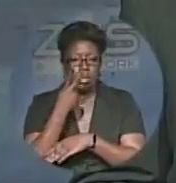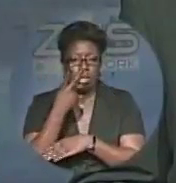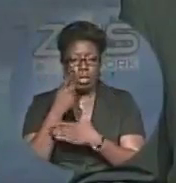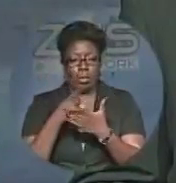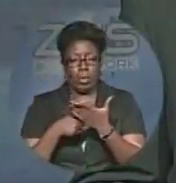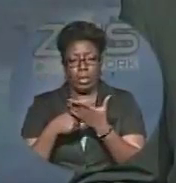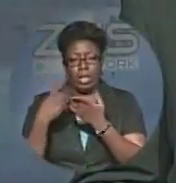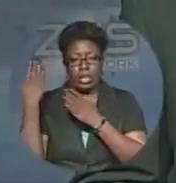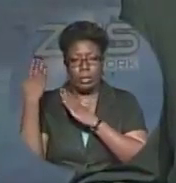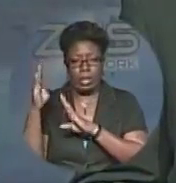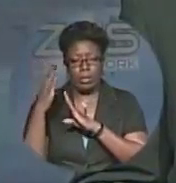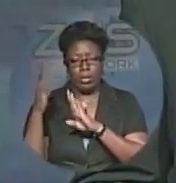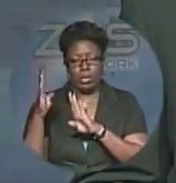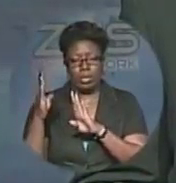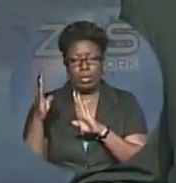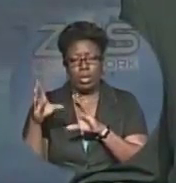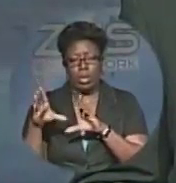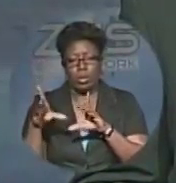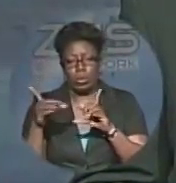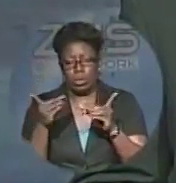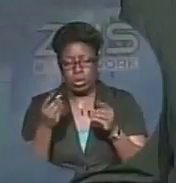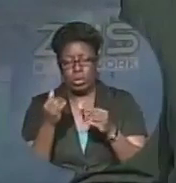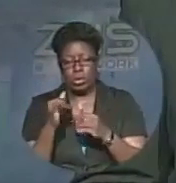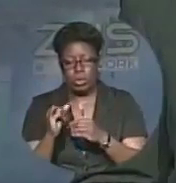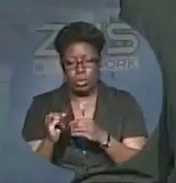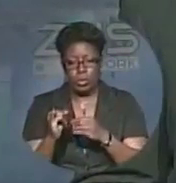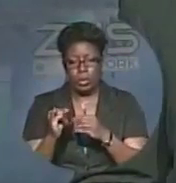were celebrating the biggest football day of the year.